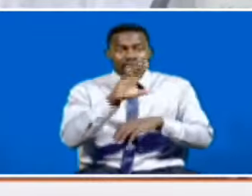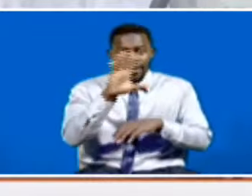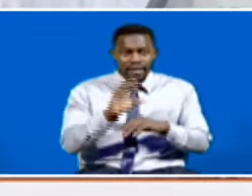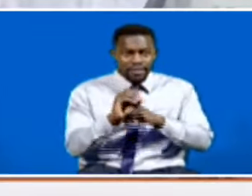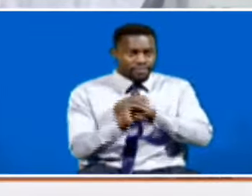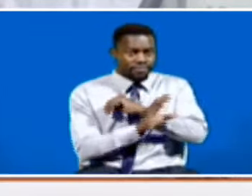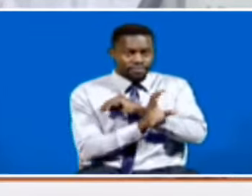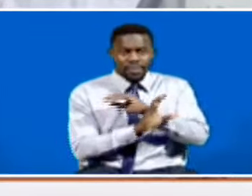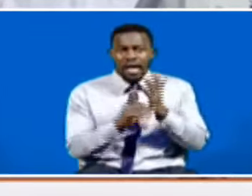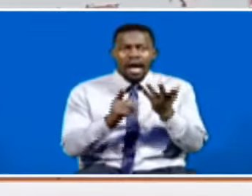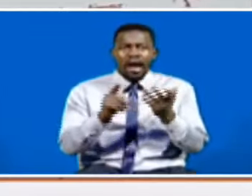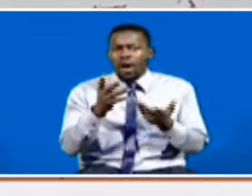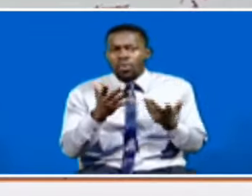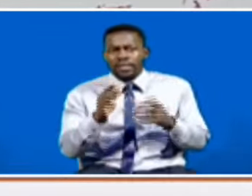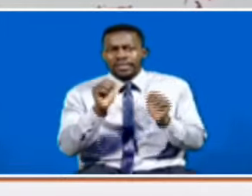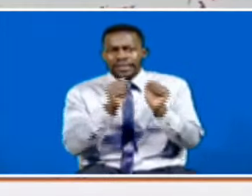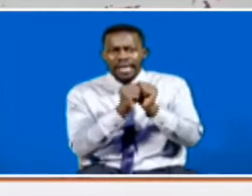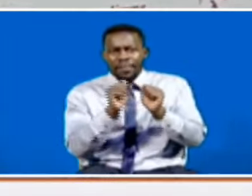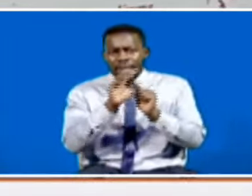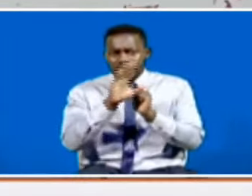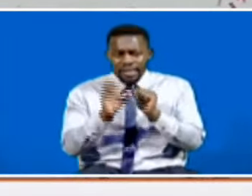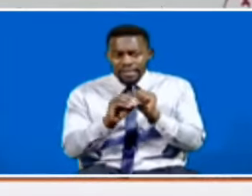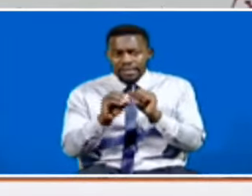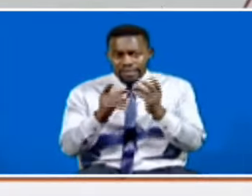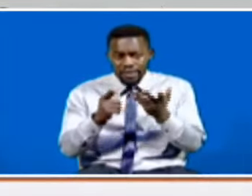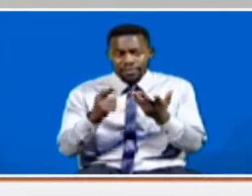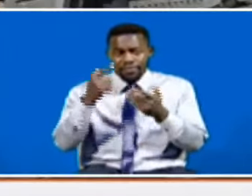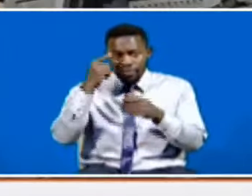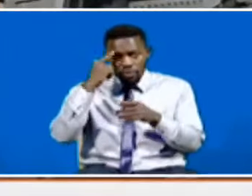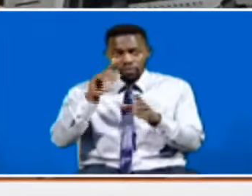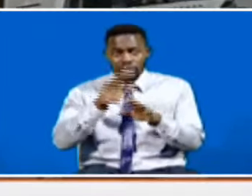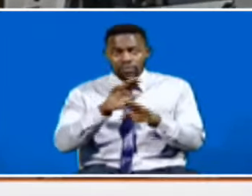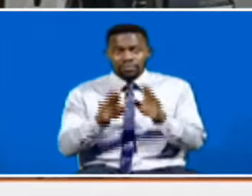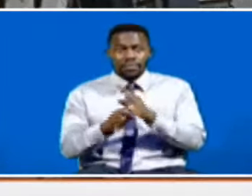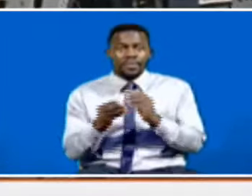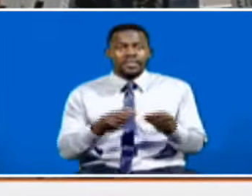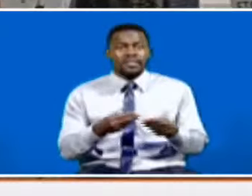around 10% of UAE's total trade.